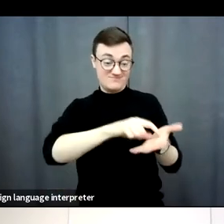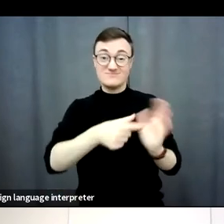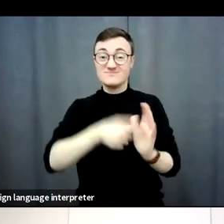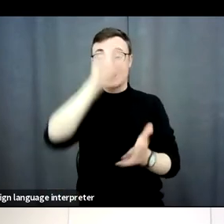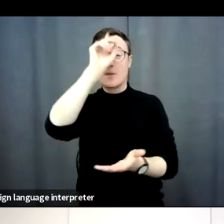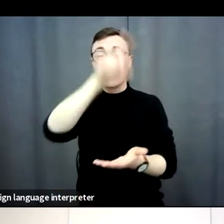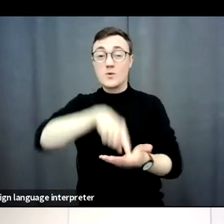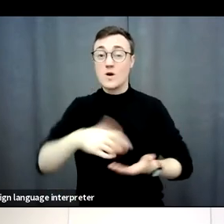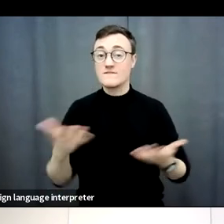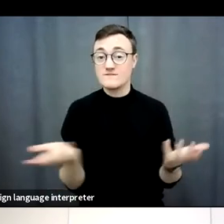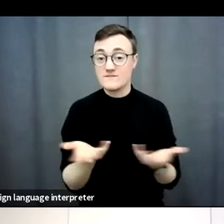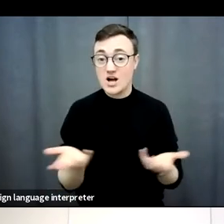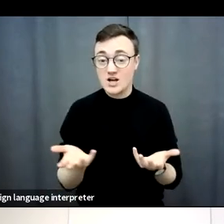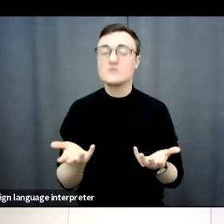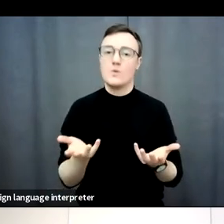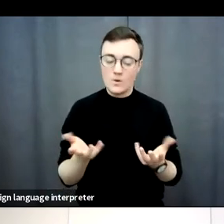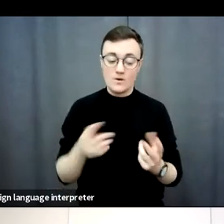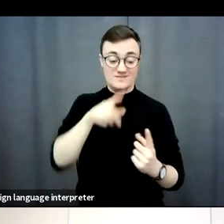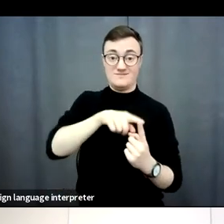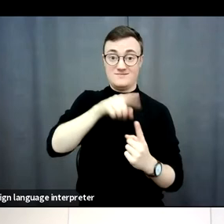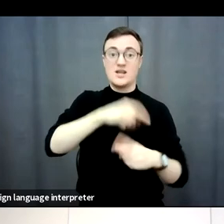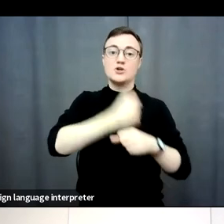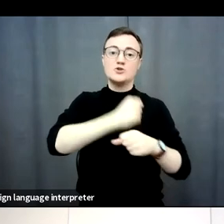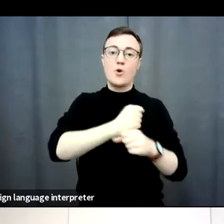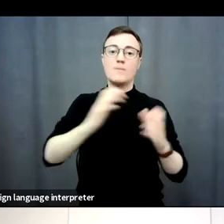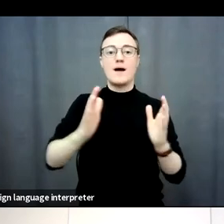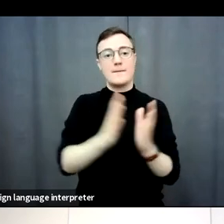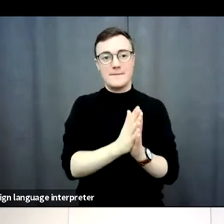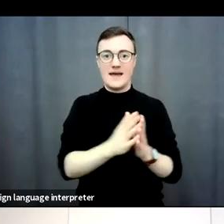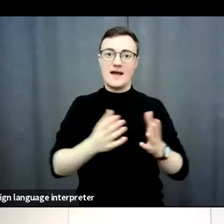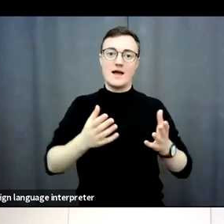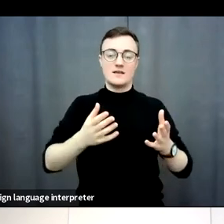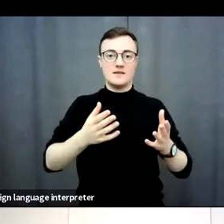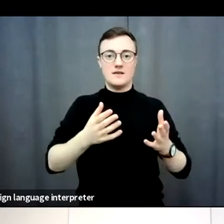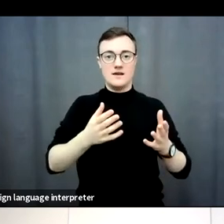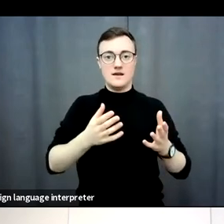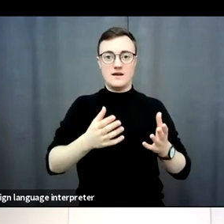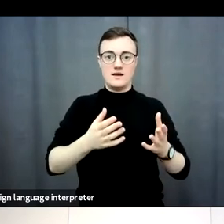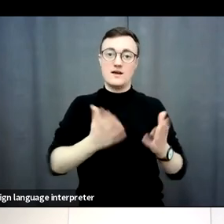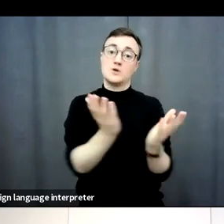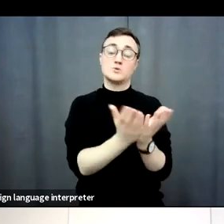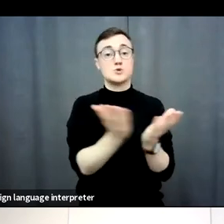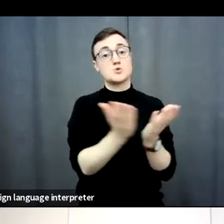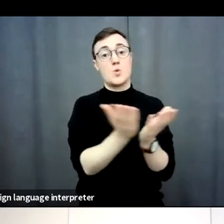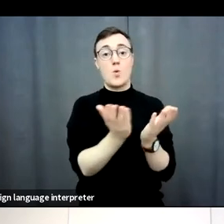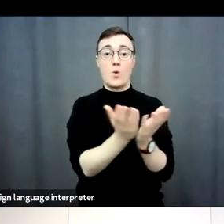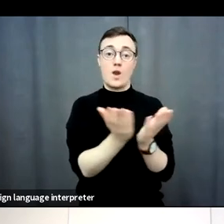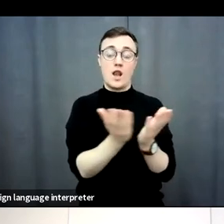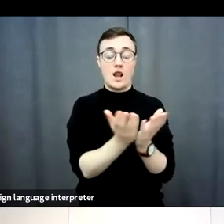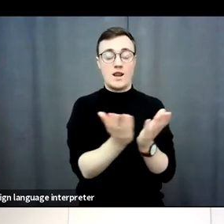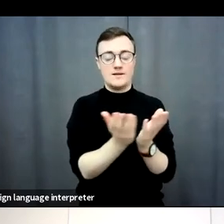activities is both to work with skills commonly worked in schools, as academic